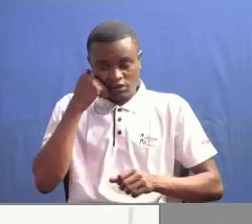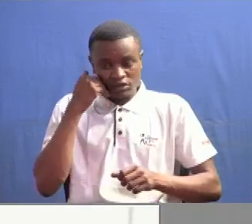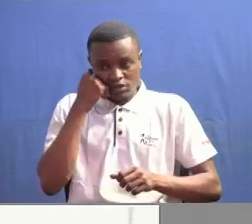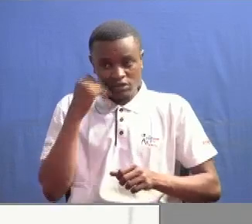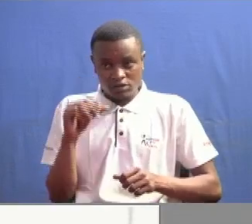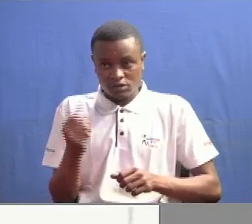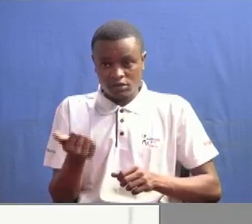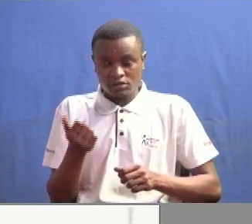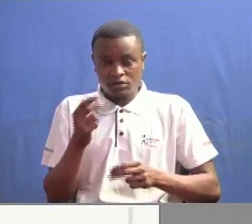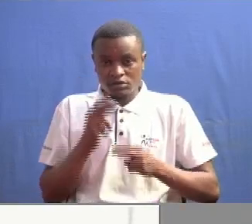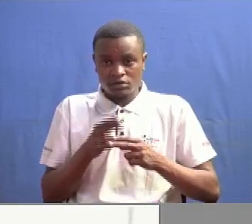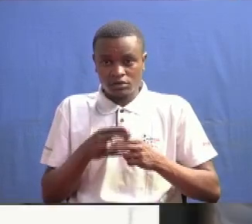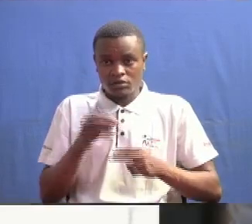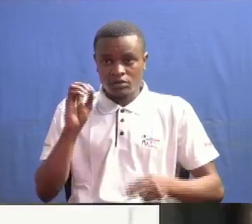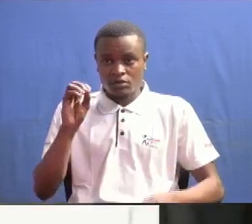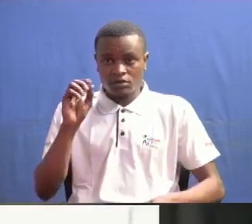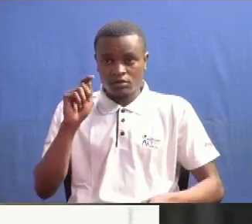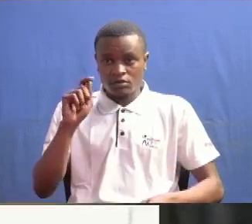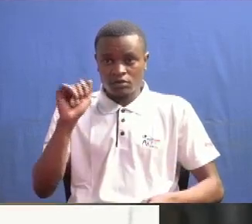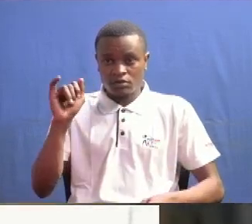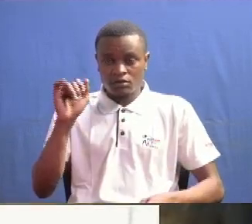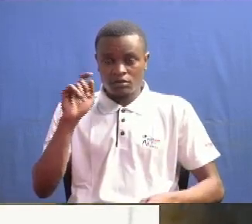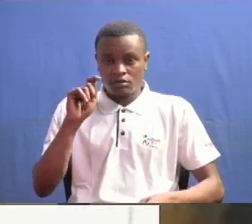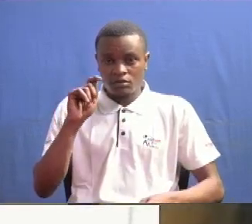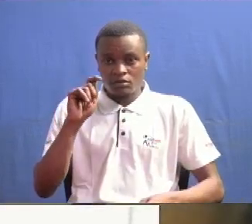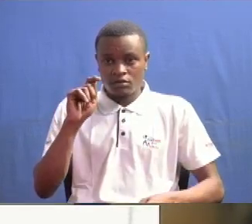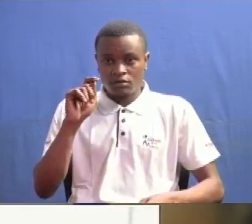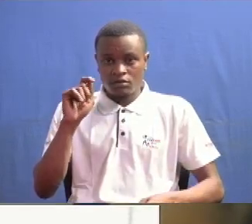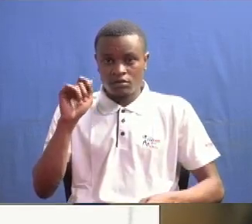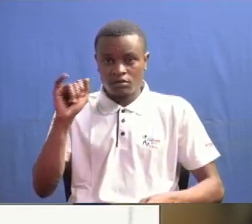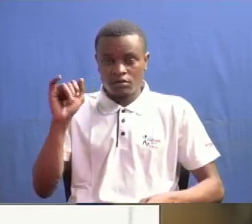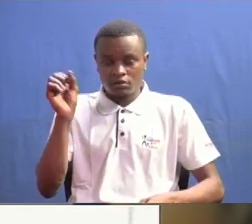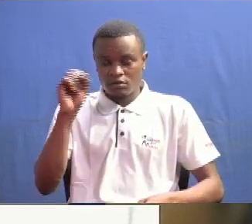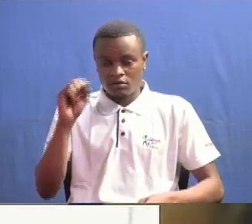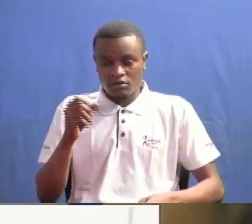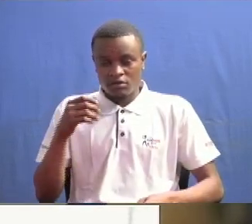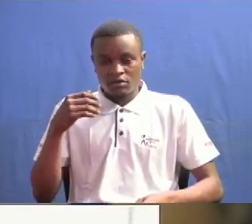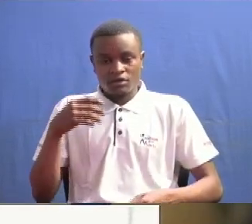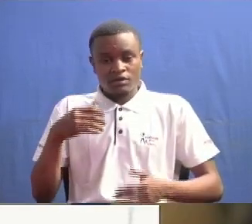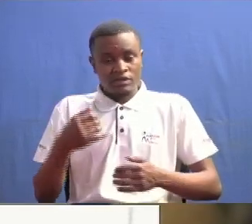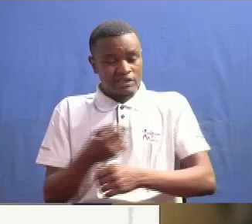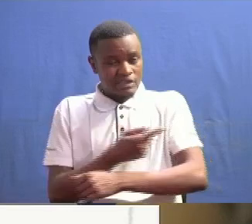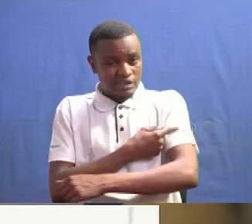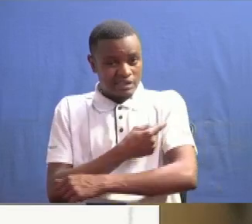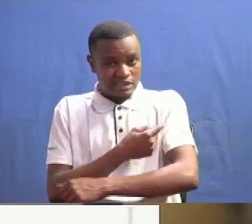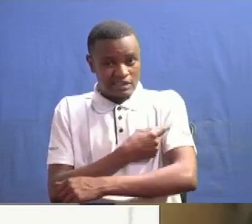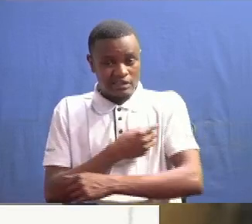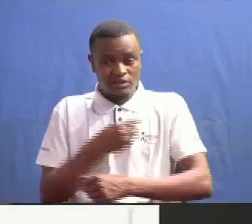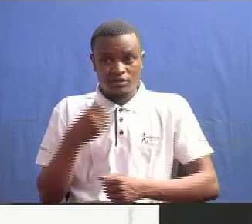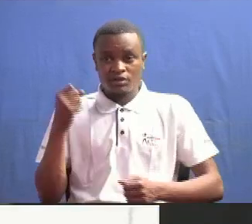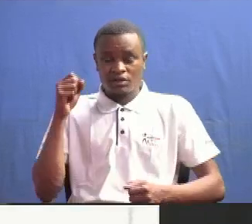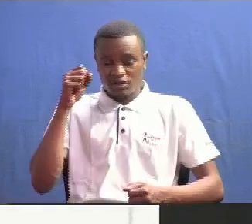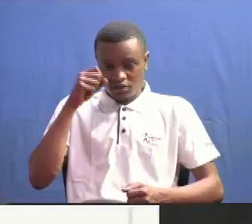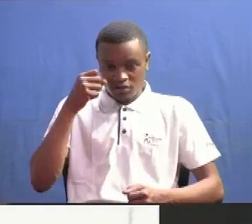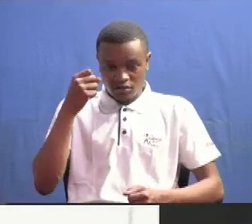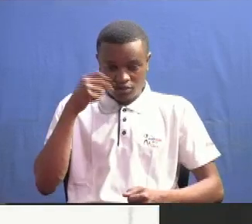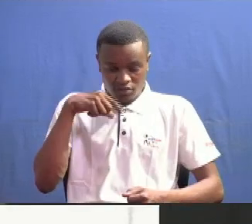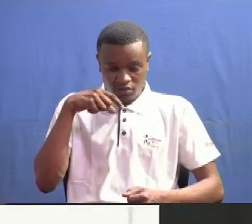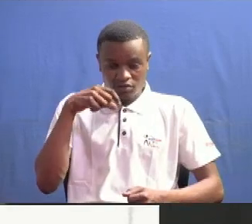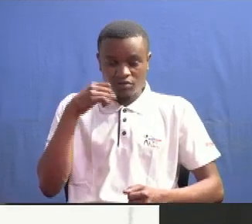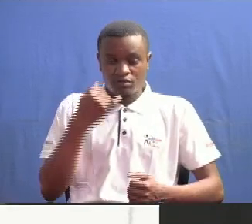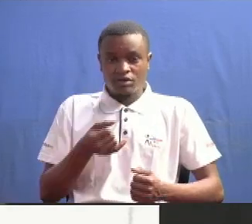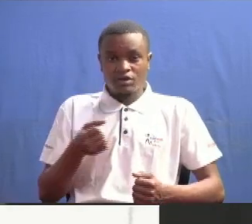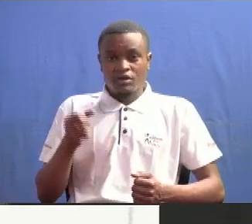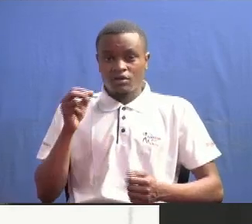otitis externa, are generally treatable with ear drops. Middle ear infections, frequently seen in children due to shorter eustachian